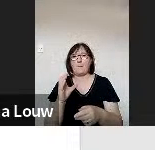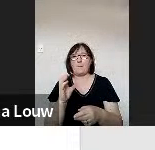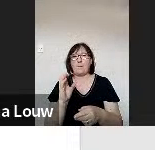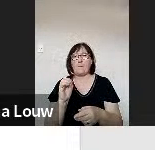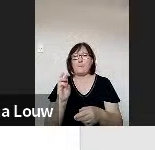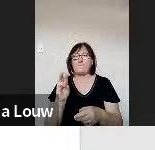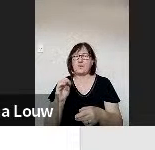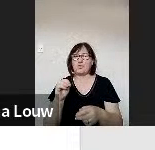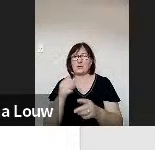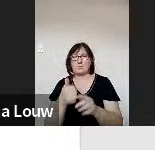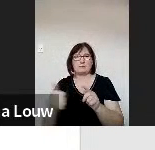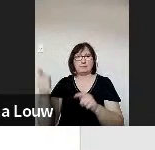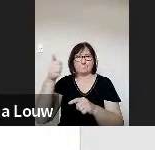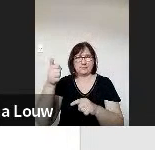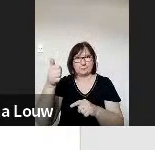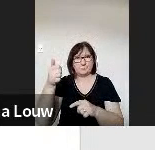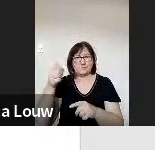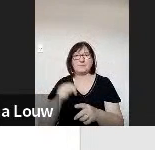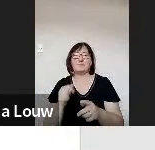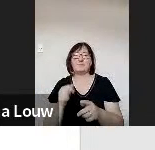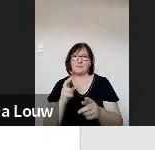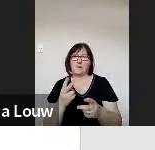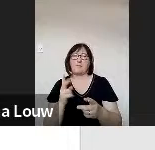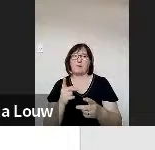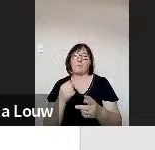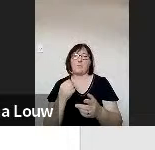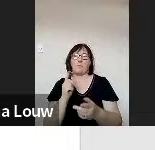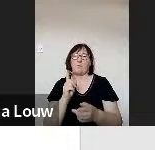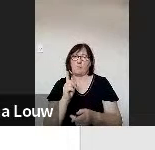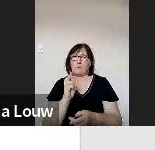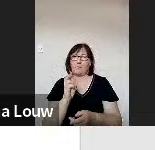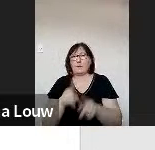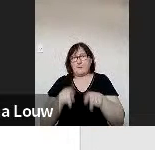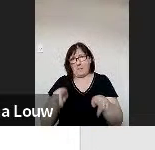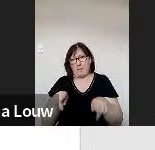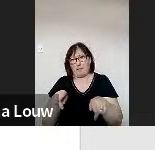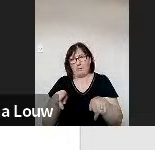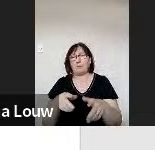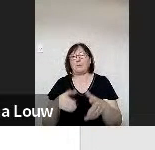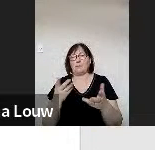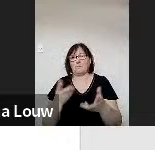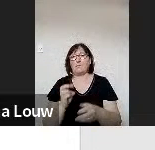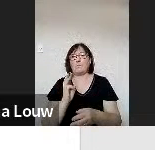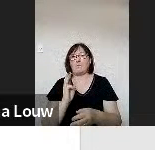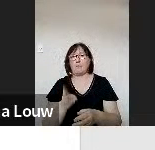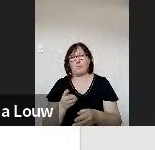to institute legal proceedings, or alternatively, the commissioner can